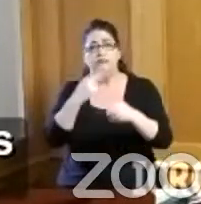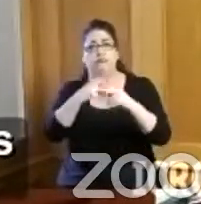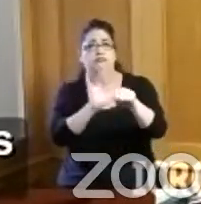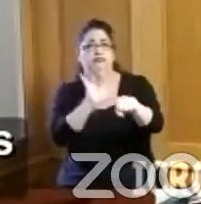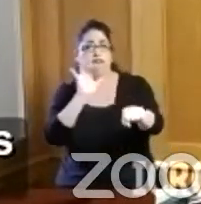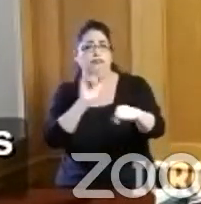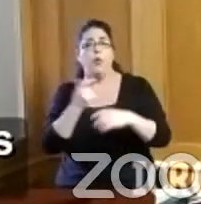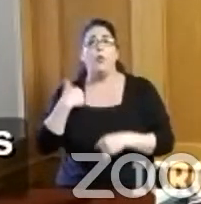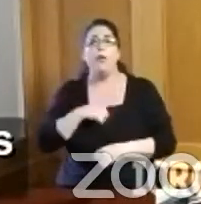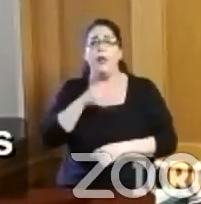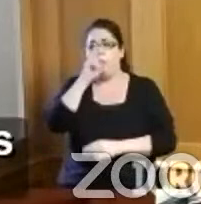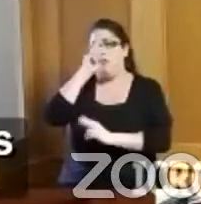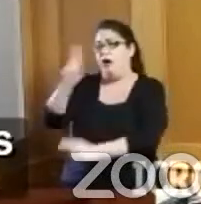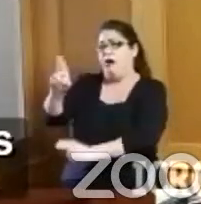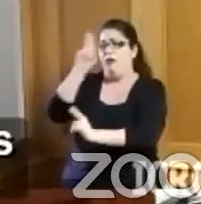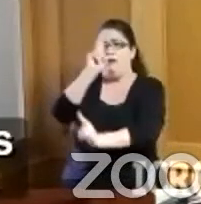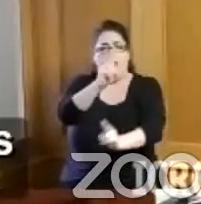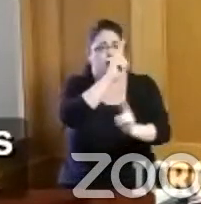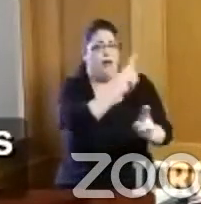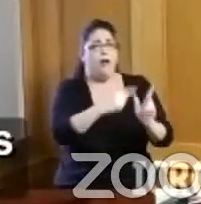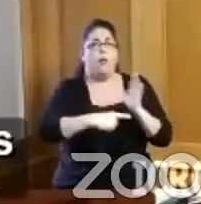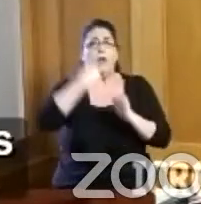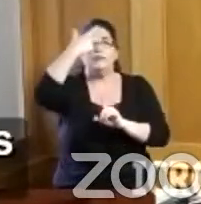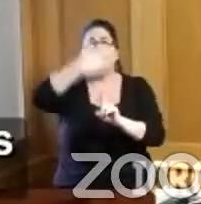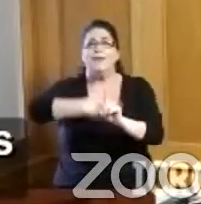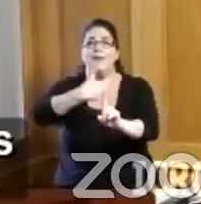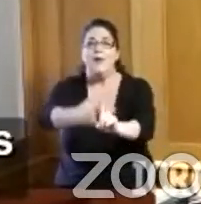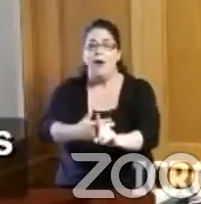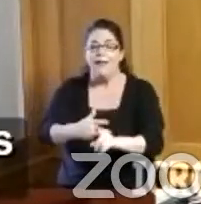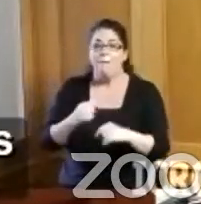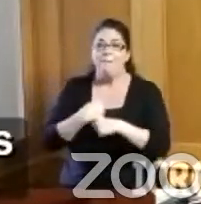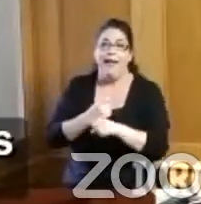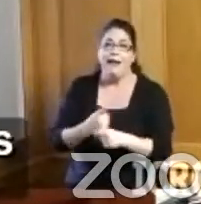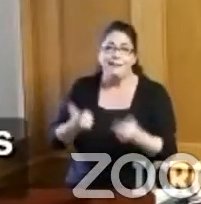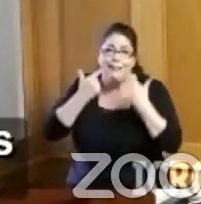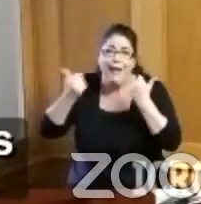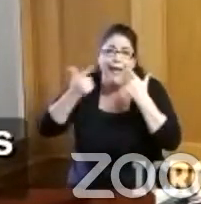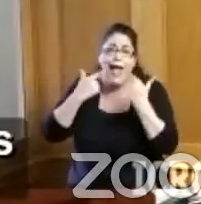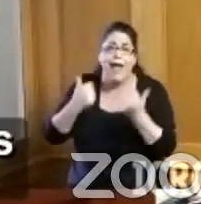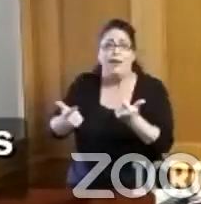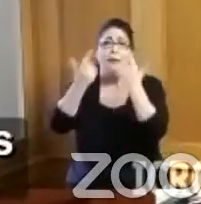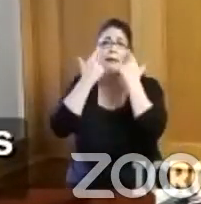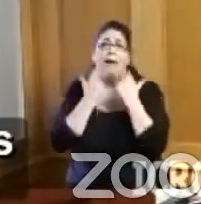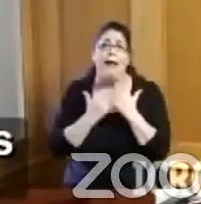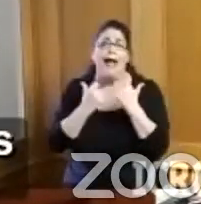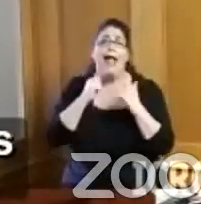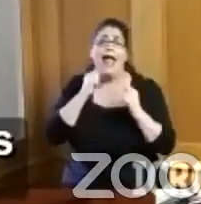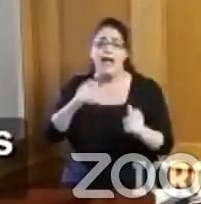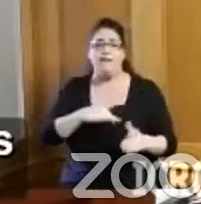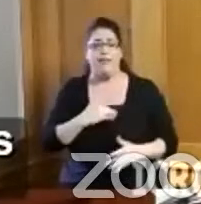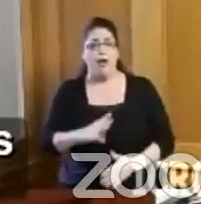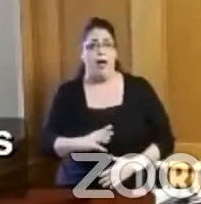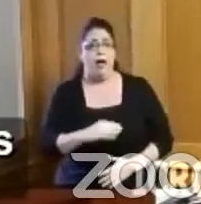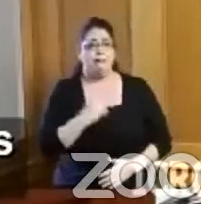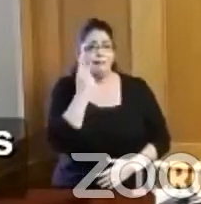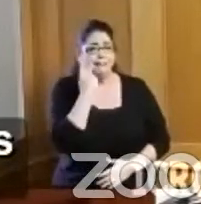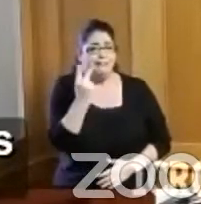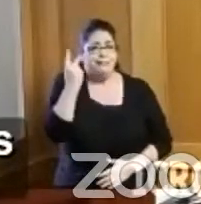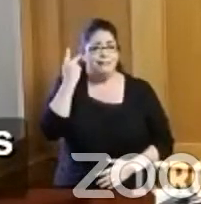least once a quarter to honor those who make us laugh, cry, and bring a sense of acceptance and nostalgia through their